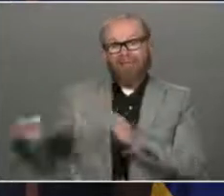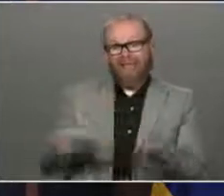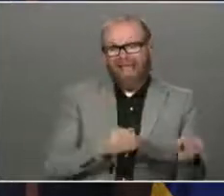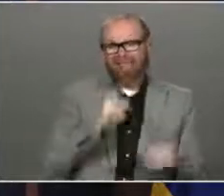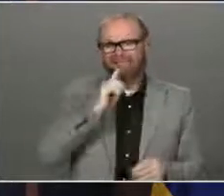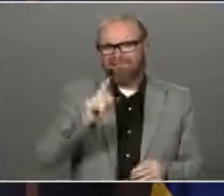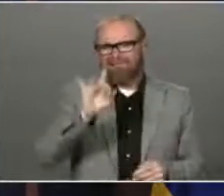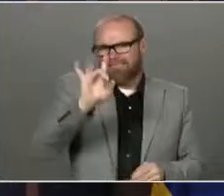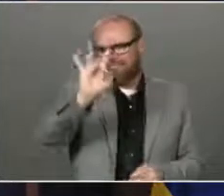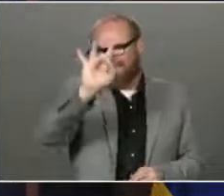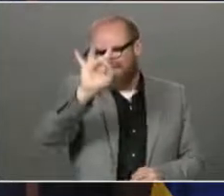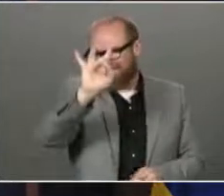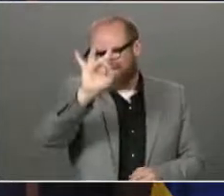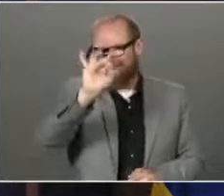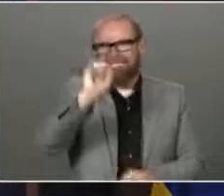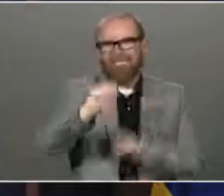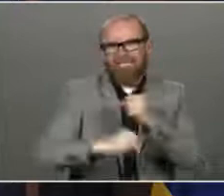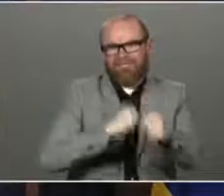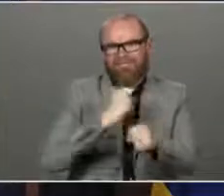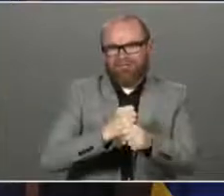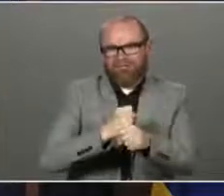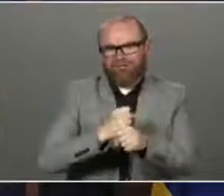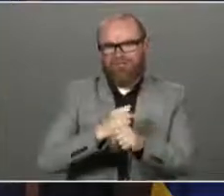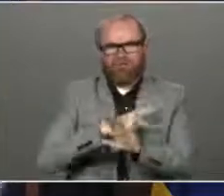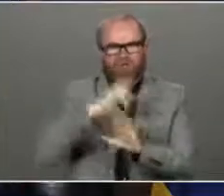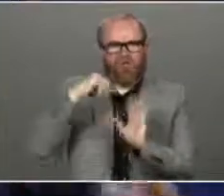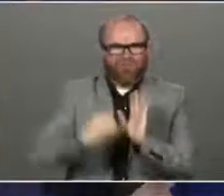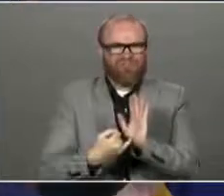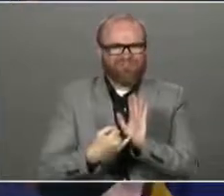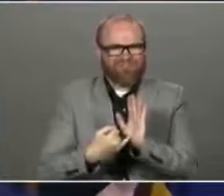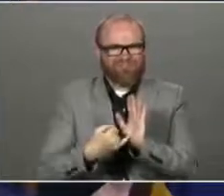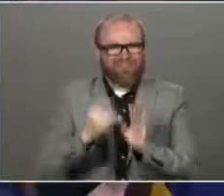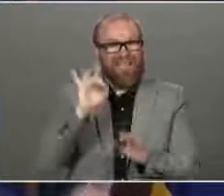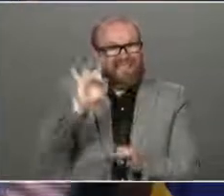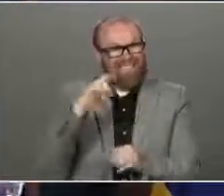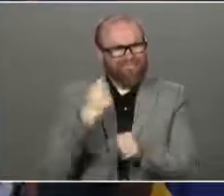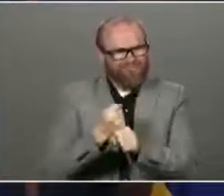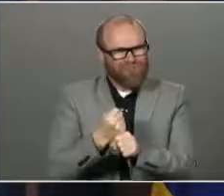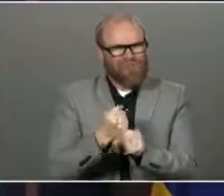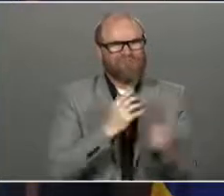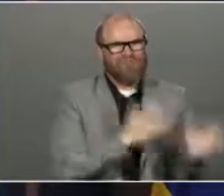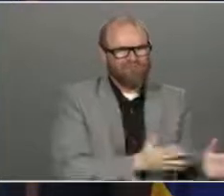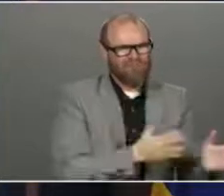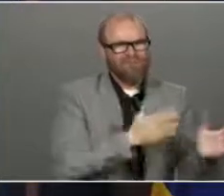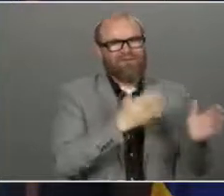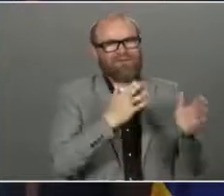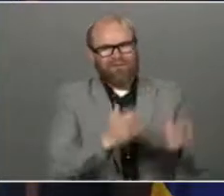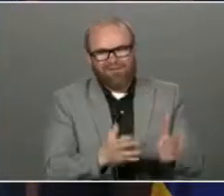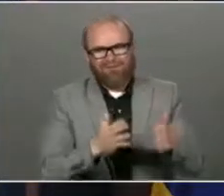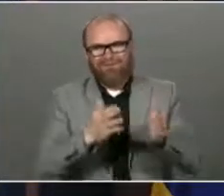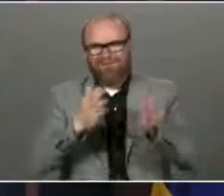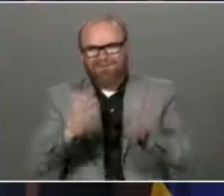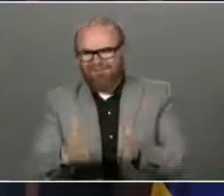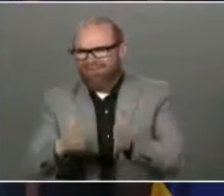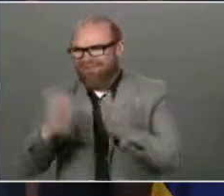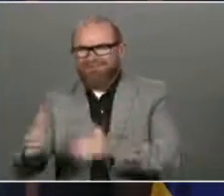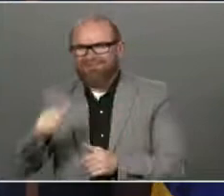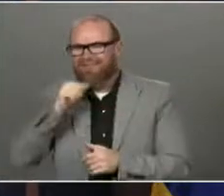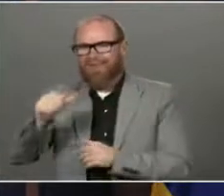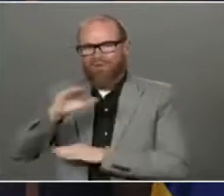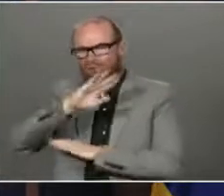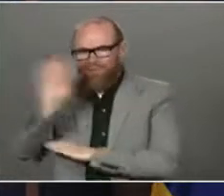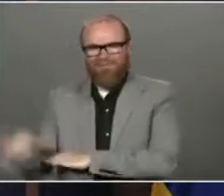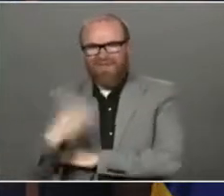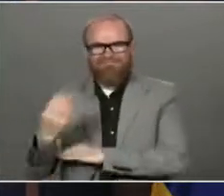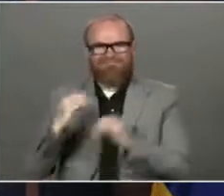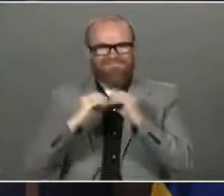$200 of that $1 million in place. Those are grants that will go out to water districts. So it's not going to happen overnight, but it is